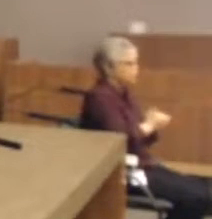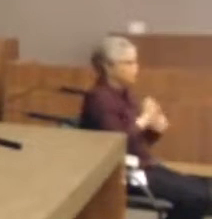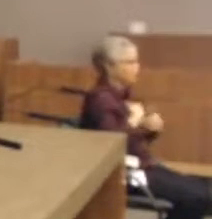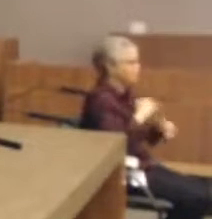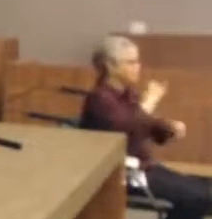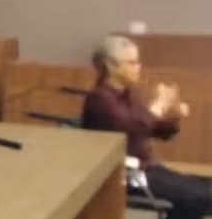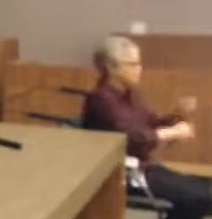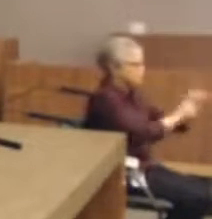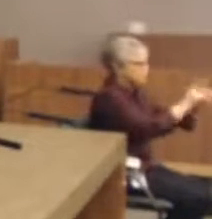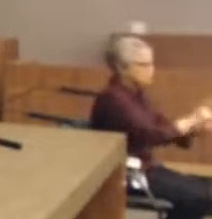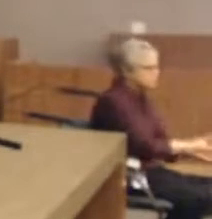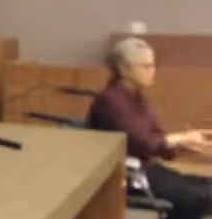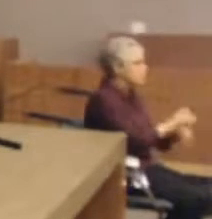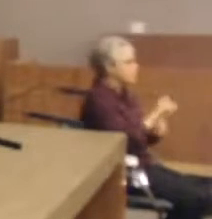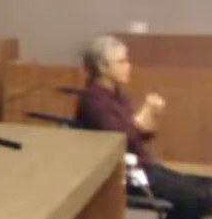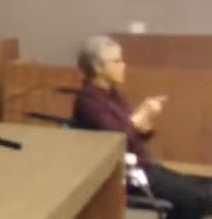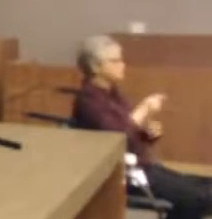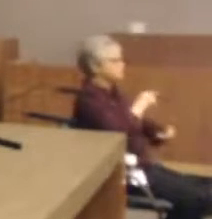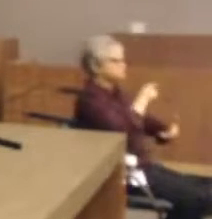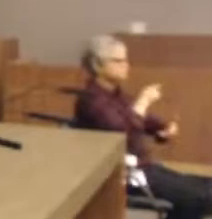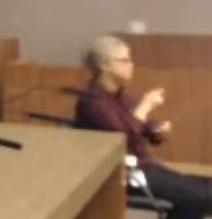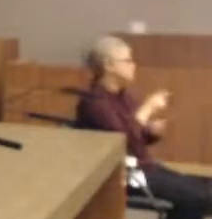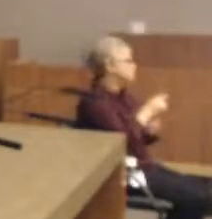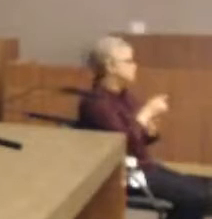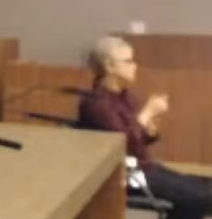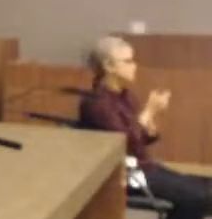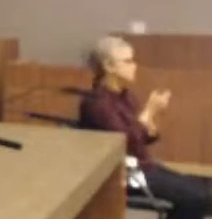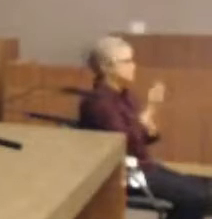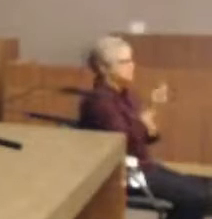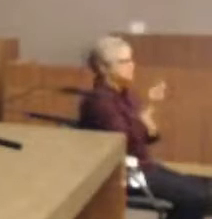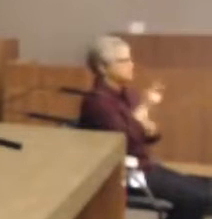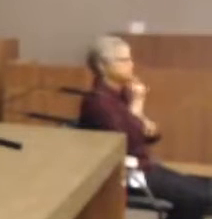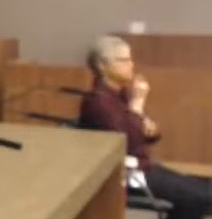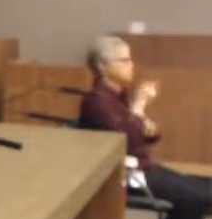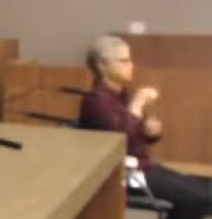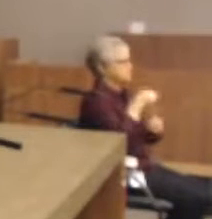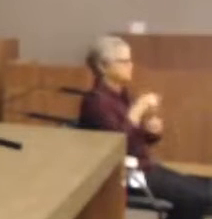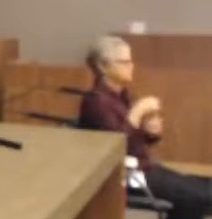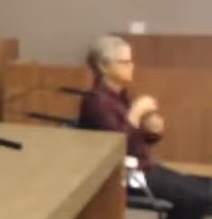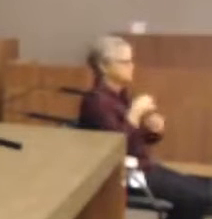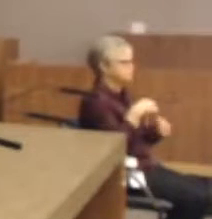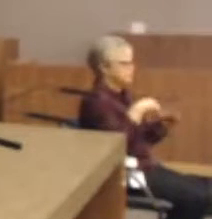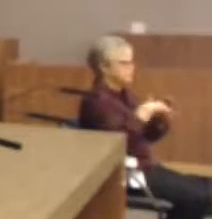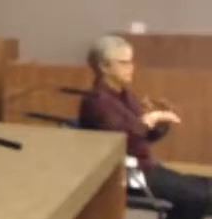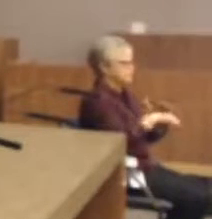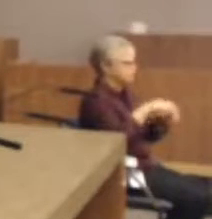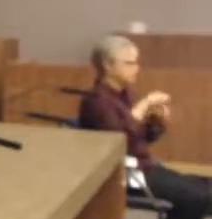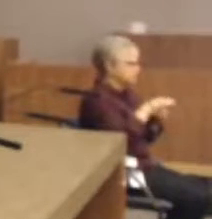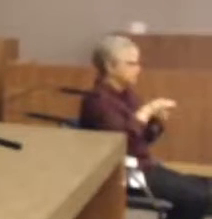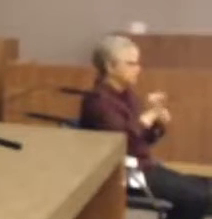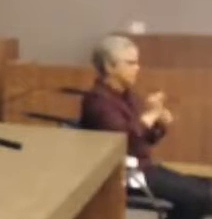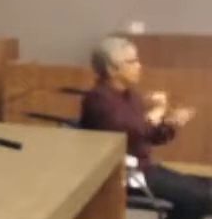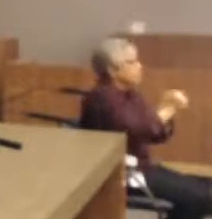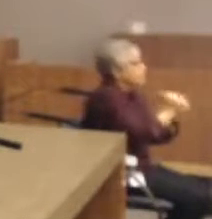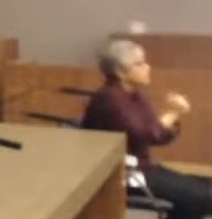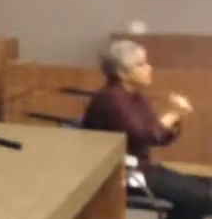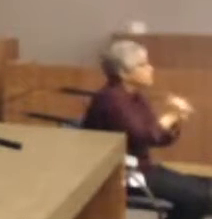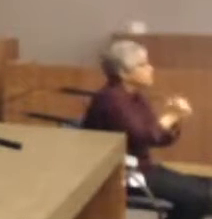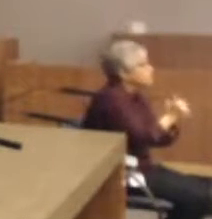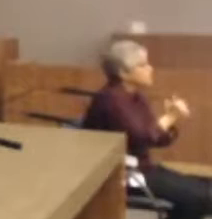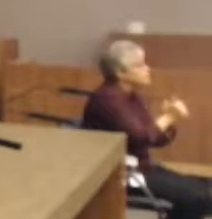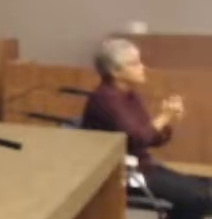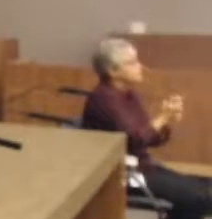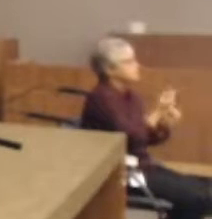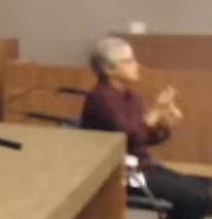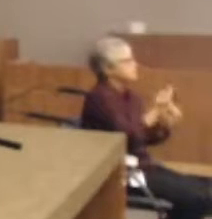know, something that has a lot of intensity, some kind of a contest, or anything that